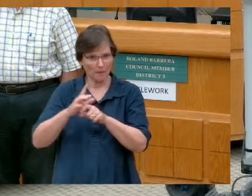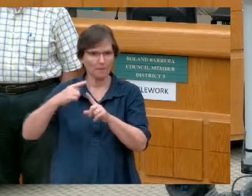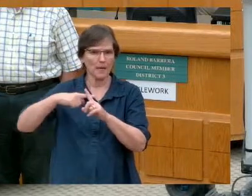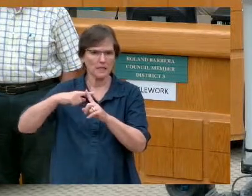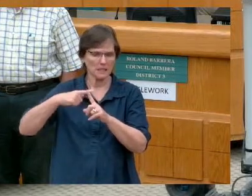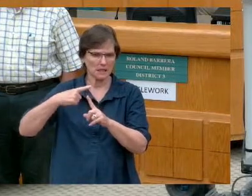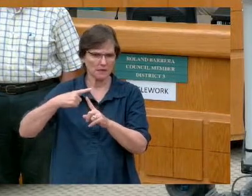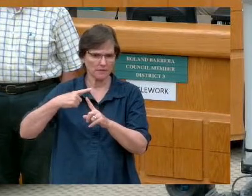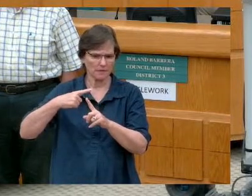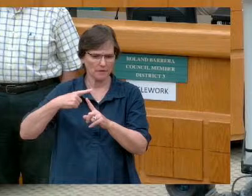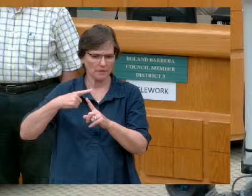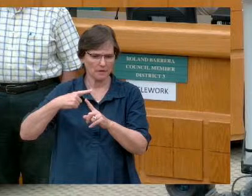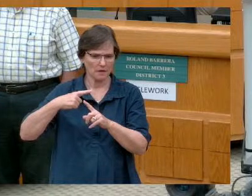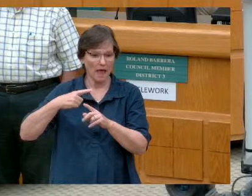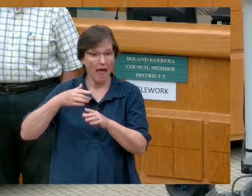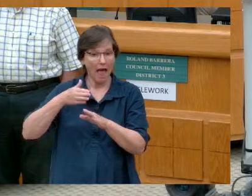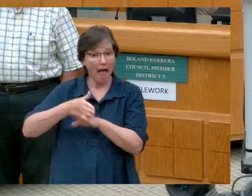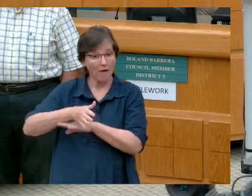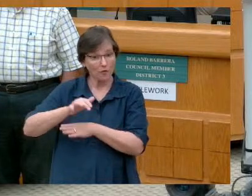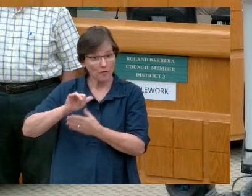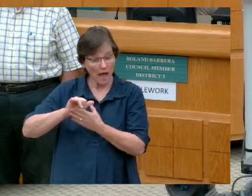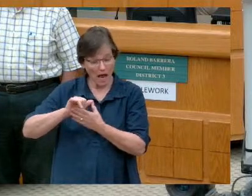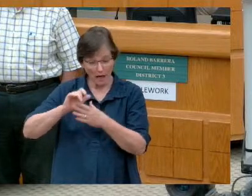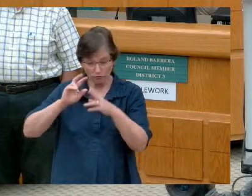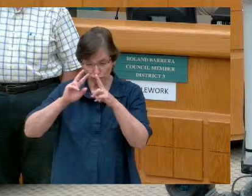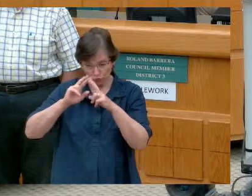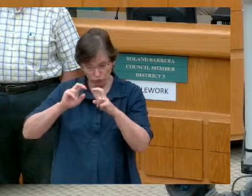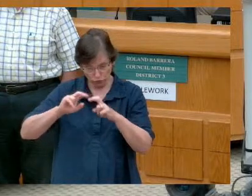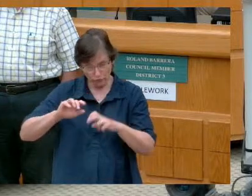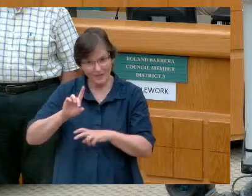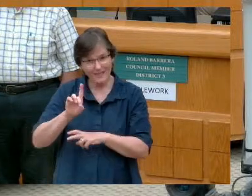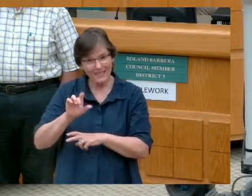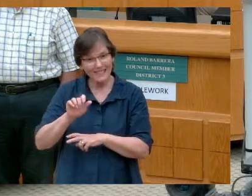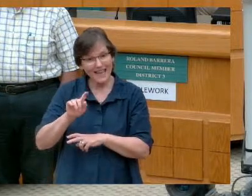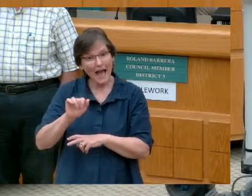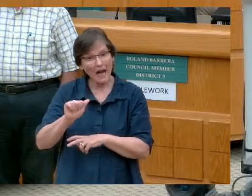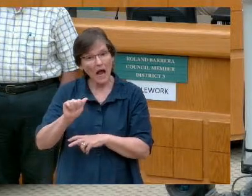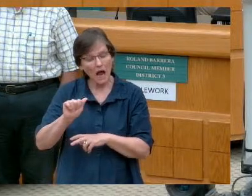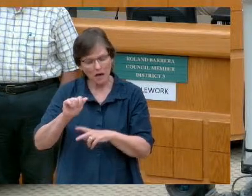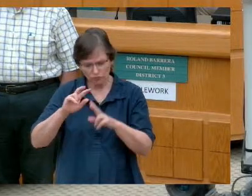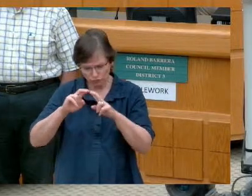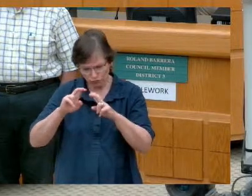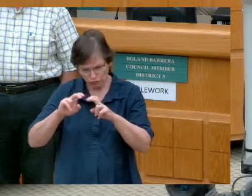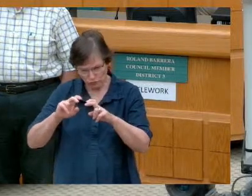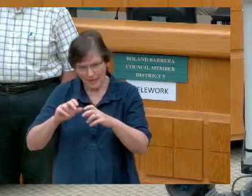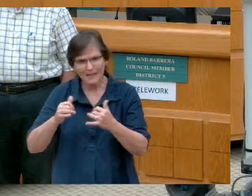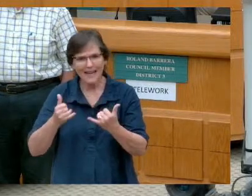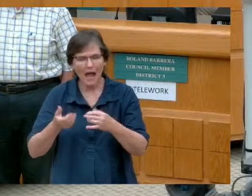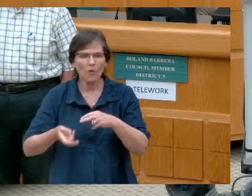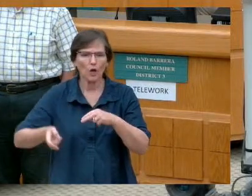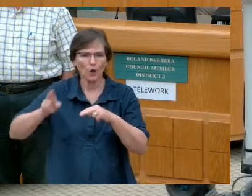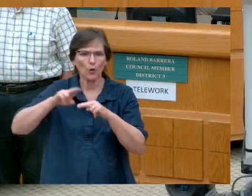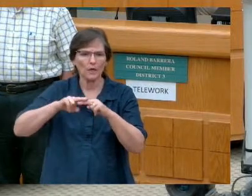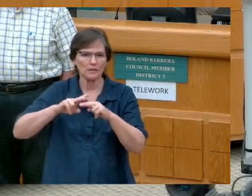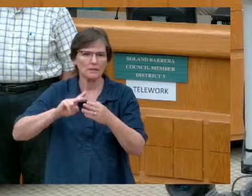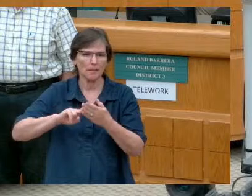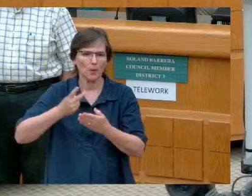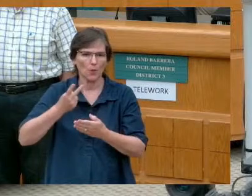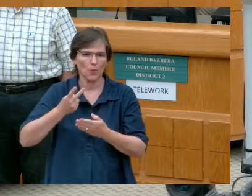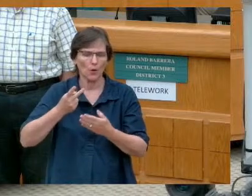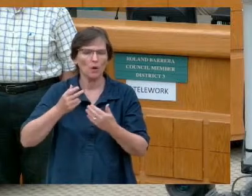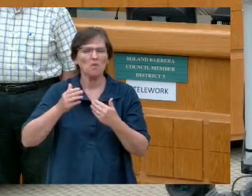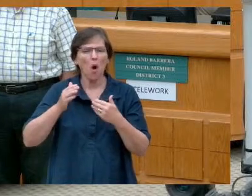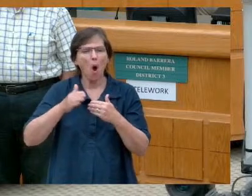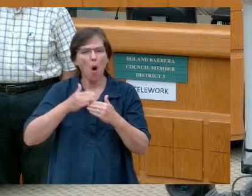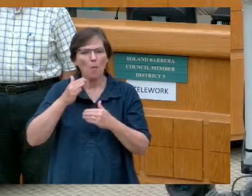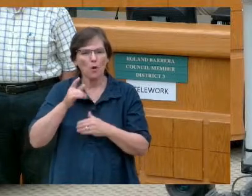we actually looked at the data, right around that time, that number has doubled. So we're close to 164 babies now, the